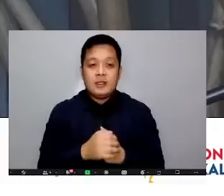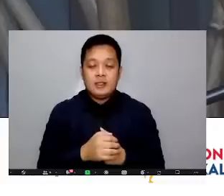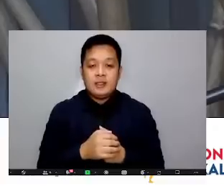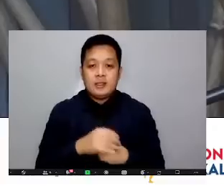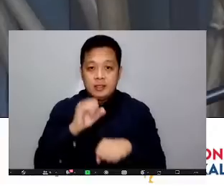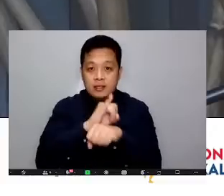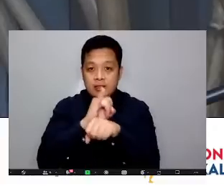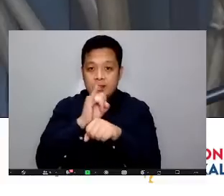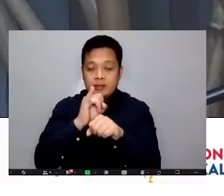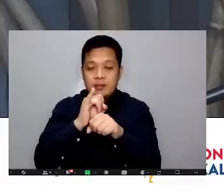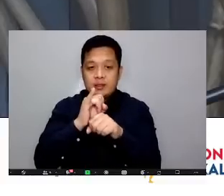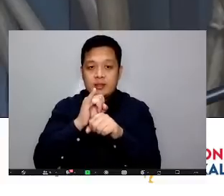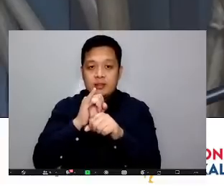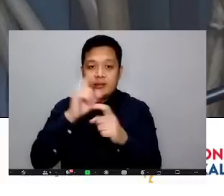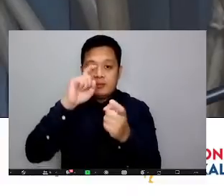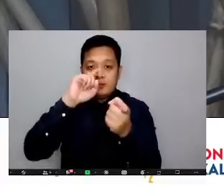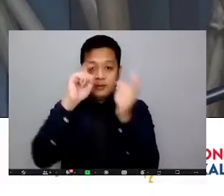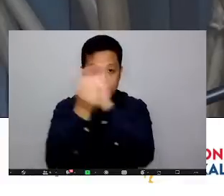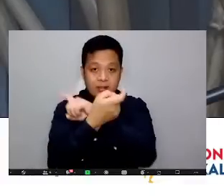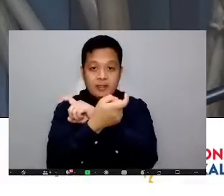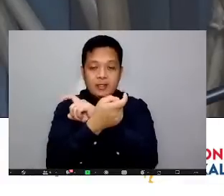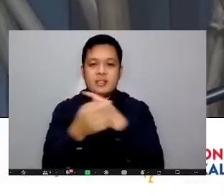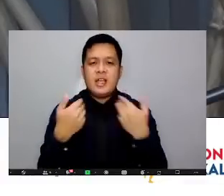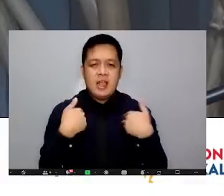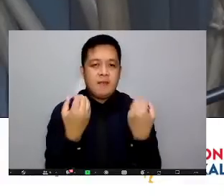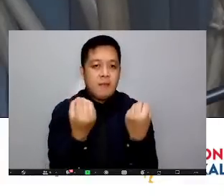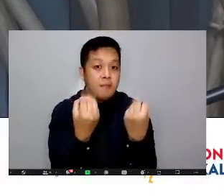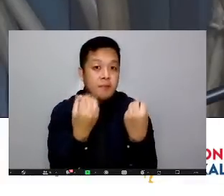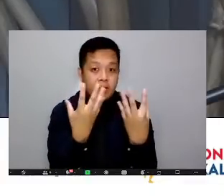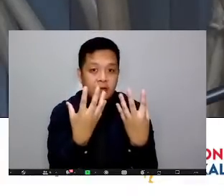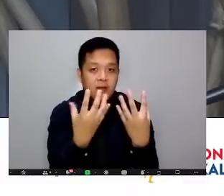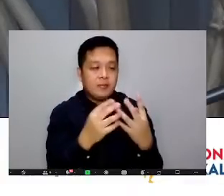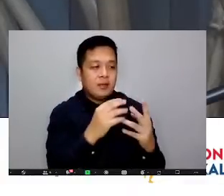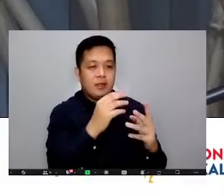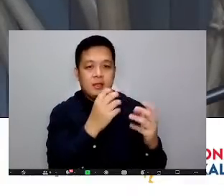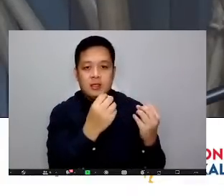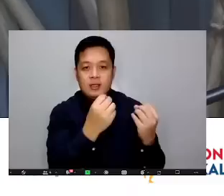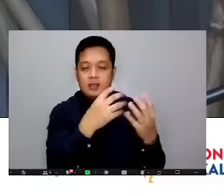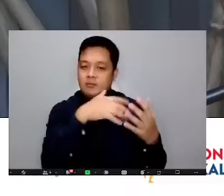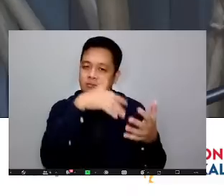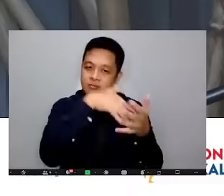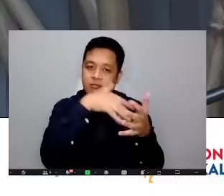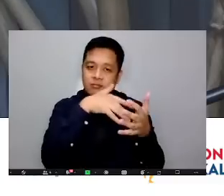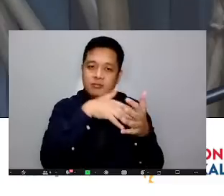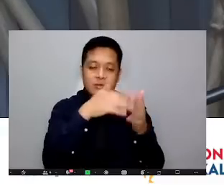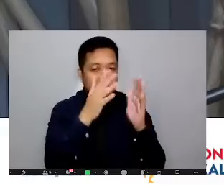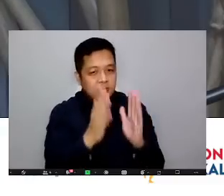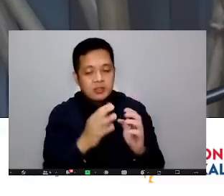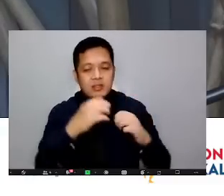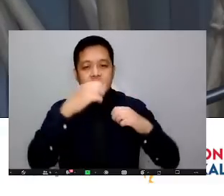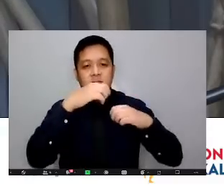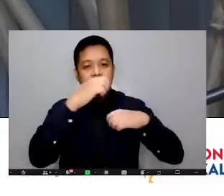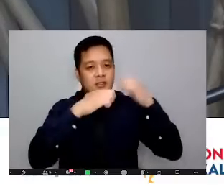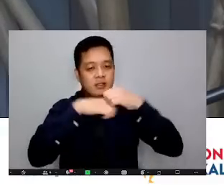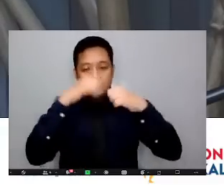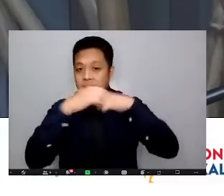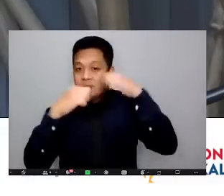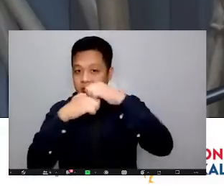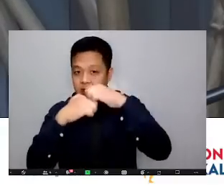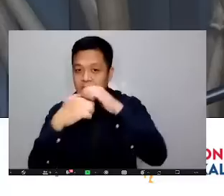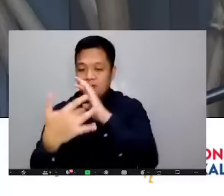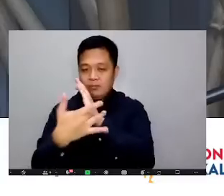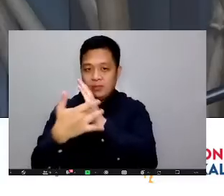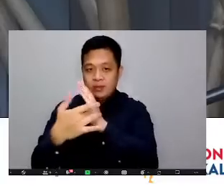a critical number of scientists, engineers, and technicians necessary for